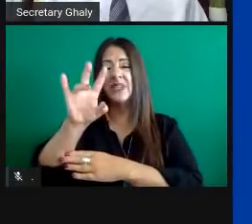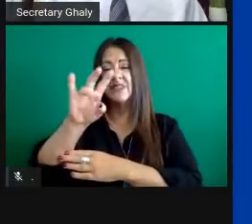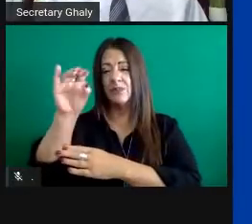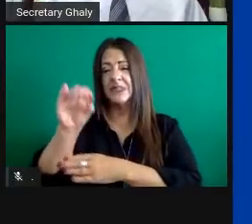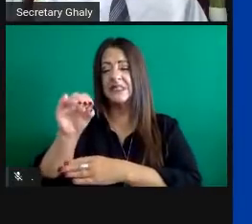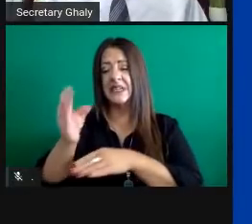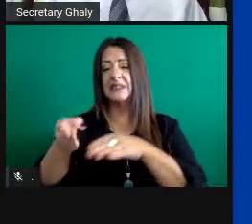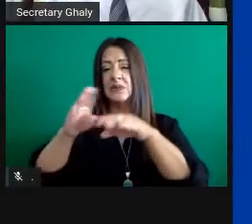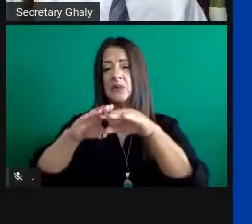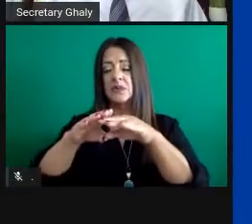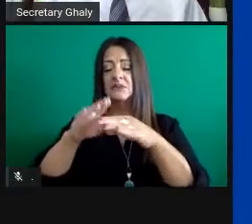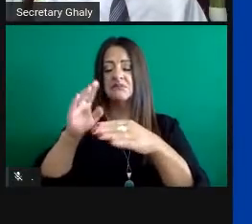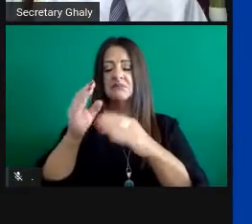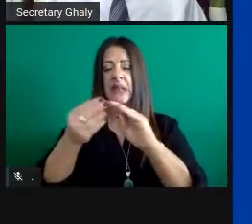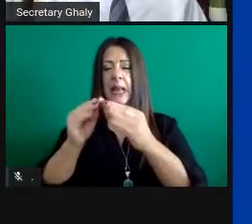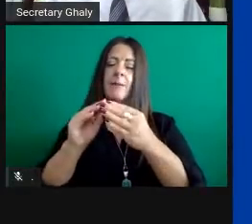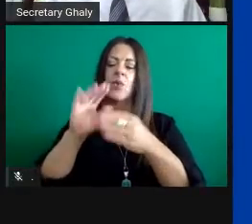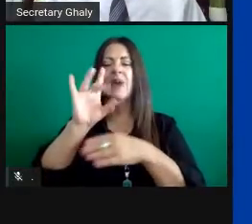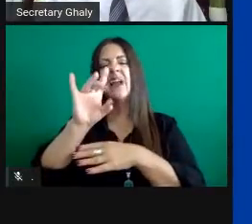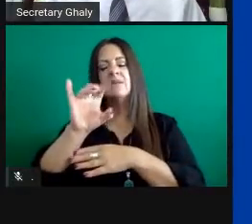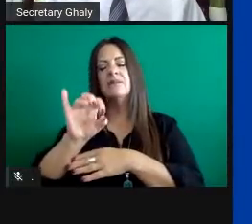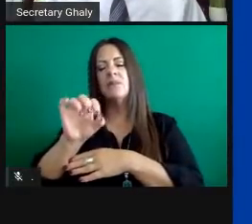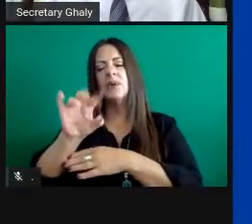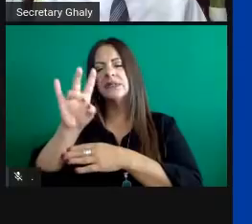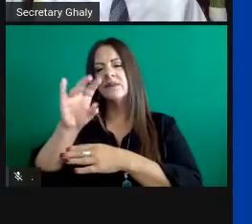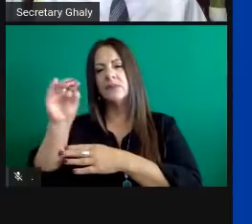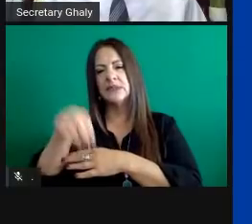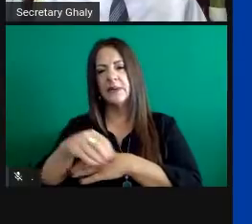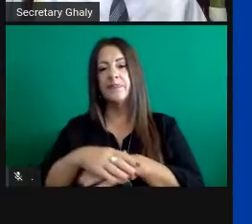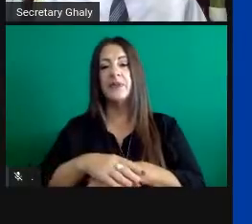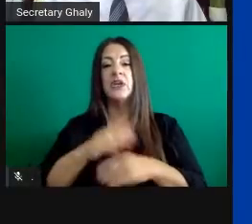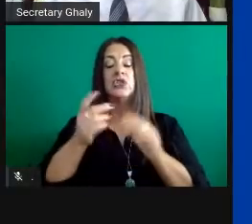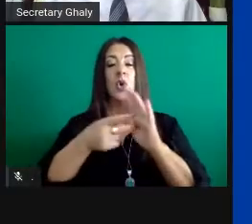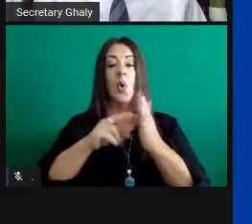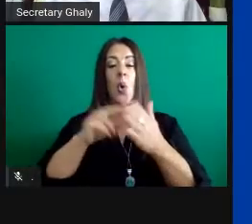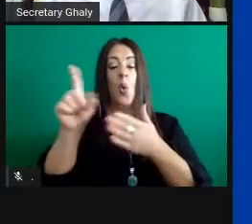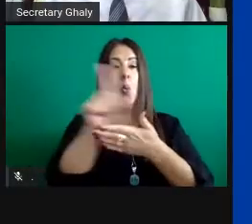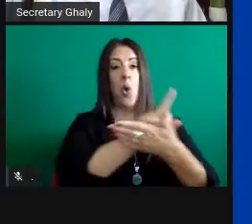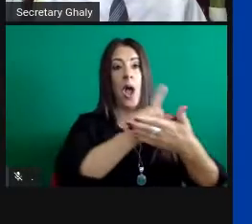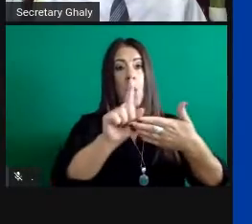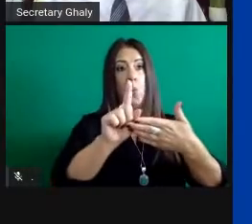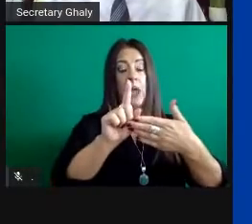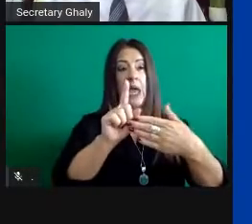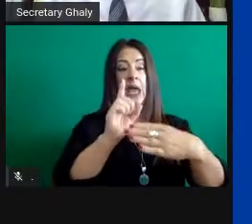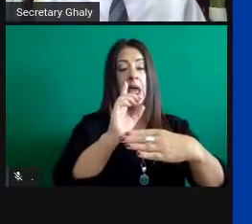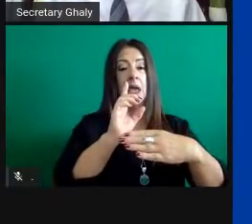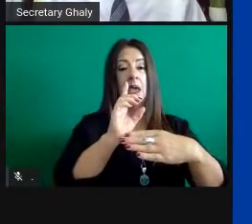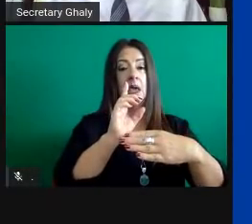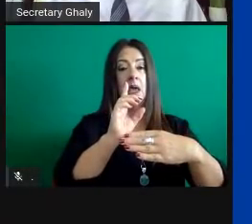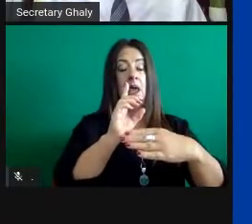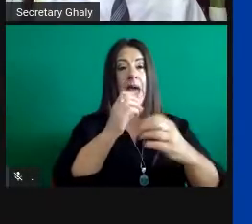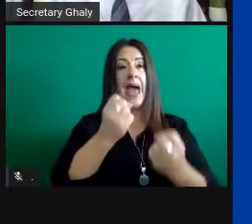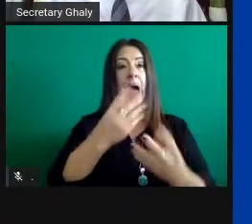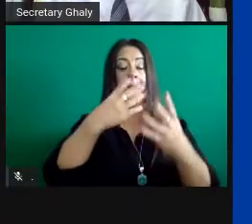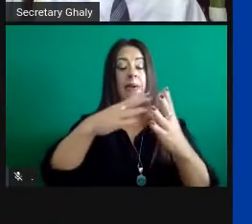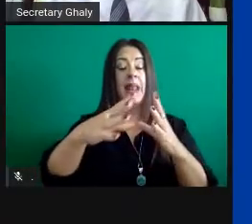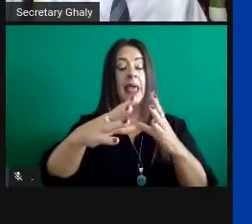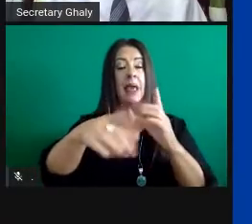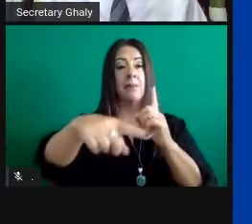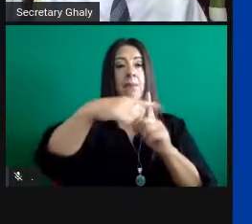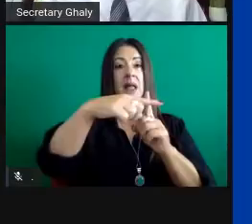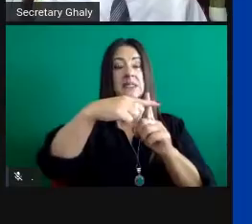So our 7-day positivity is 10.1% higher than our 14-day positivity, essentially telling us